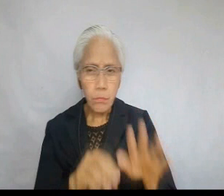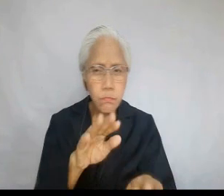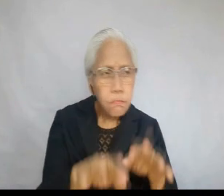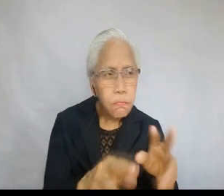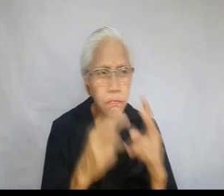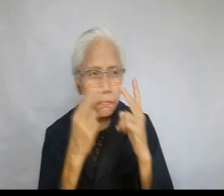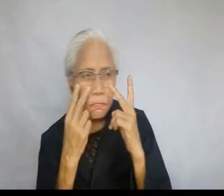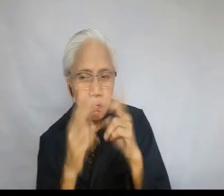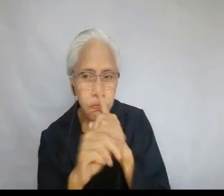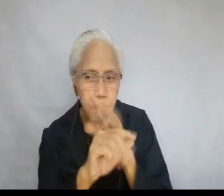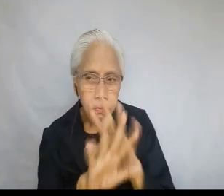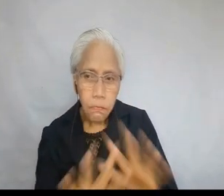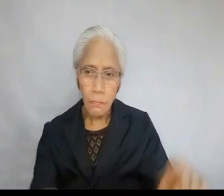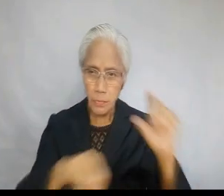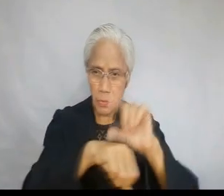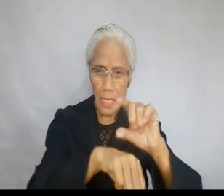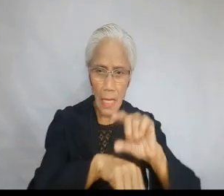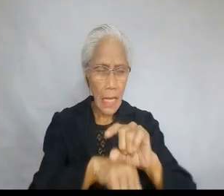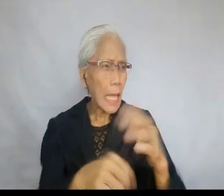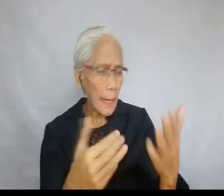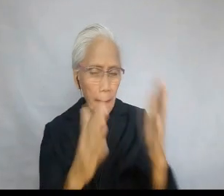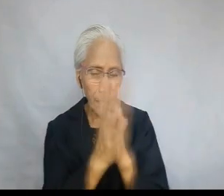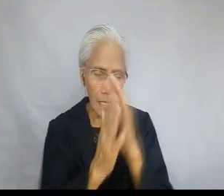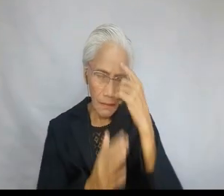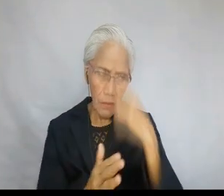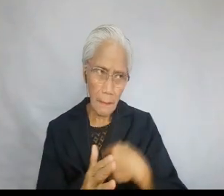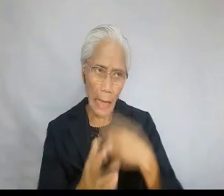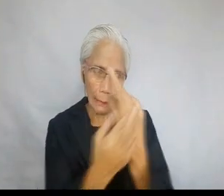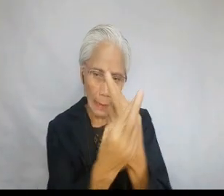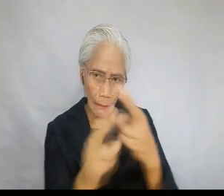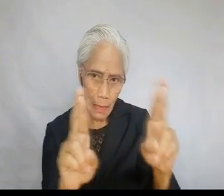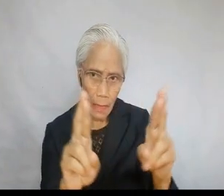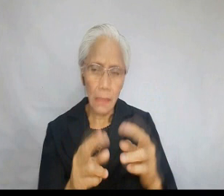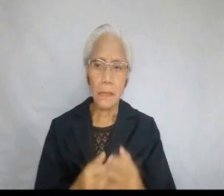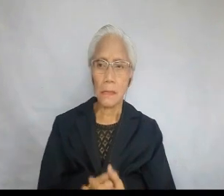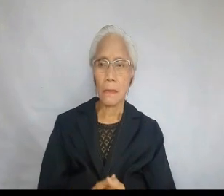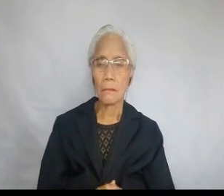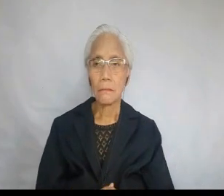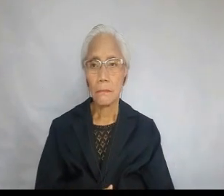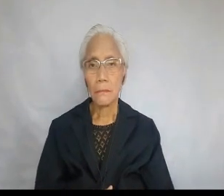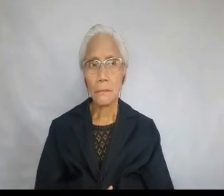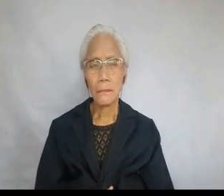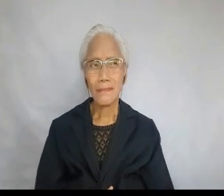I was imprisoned, and you crept off quietly to your chapel in the cellar and prayed for my release.